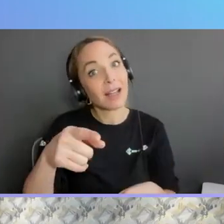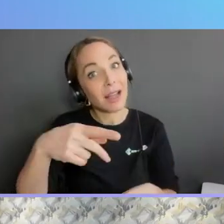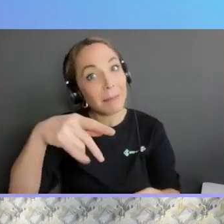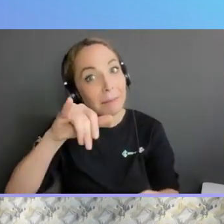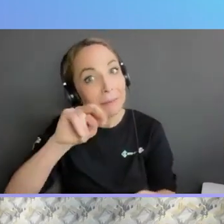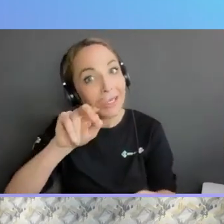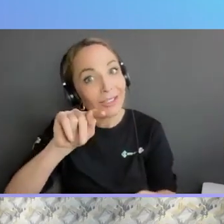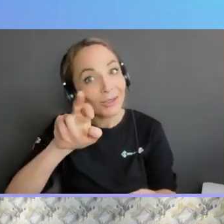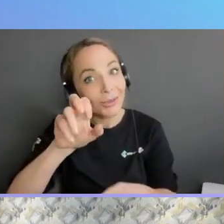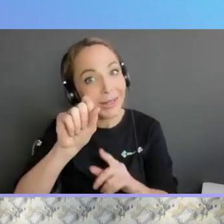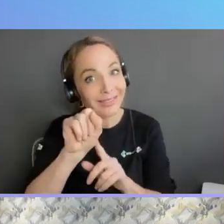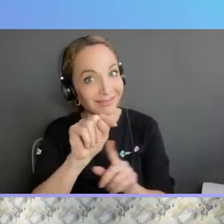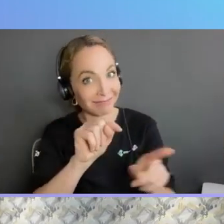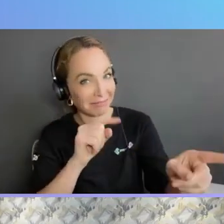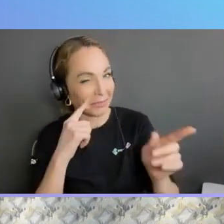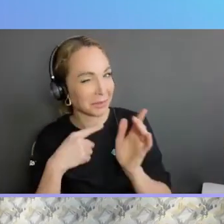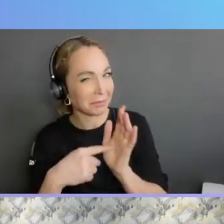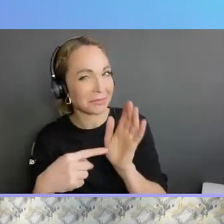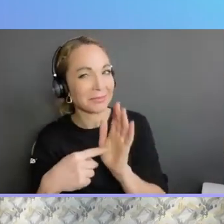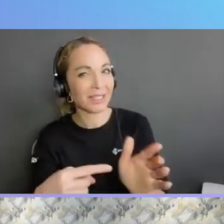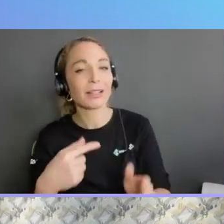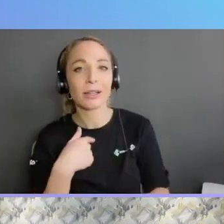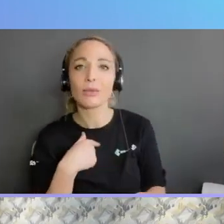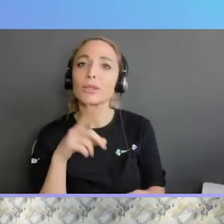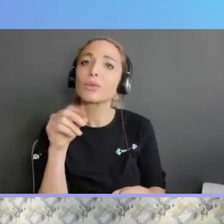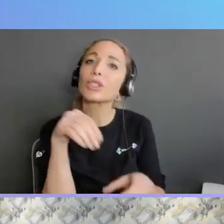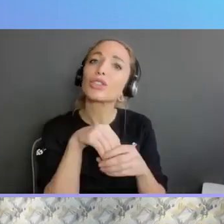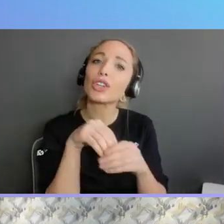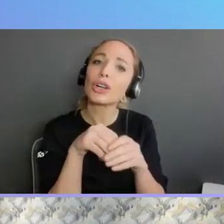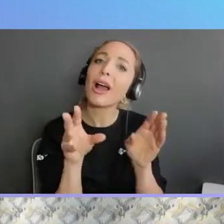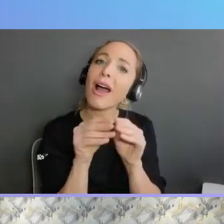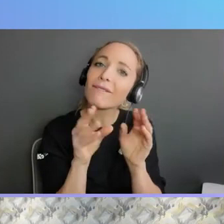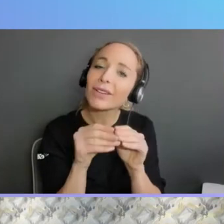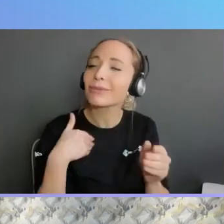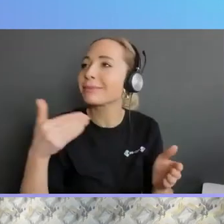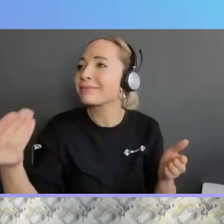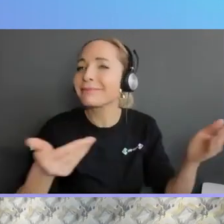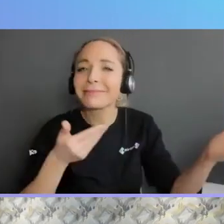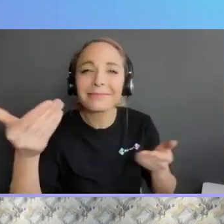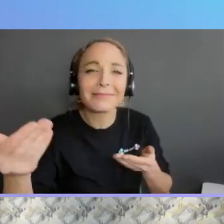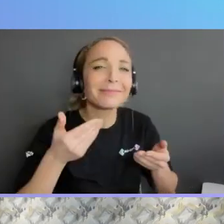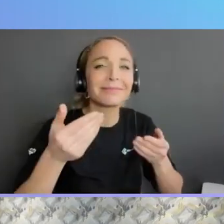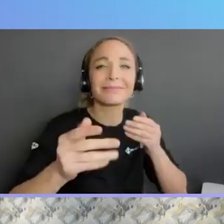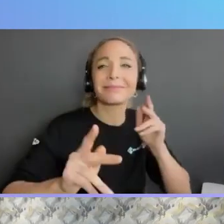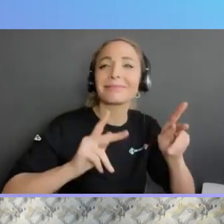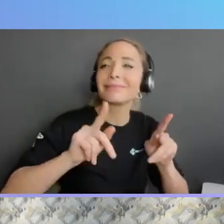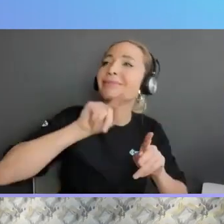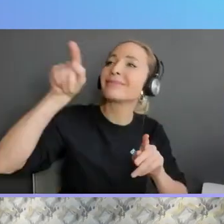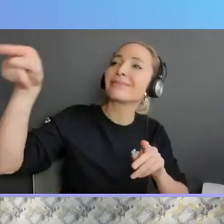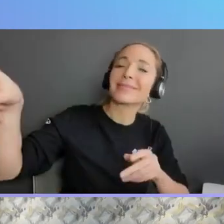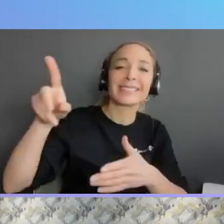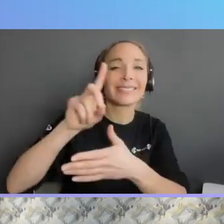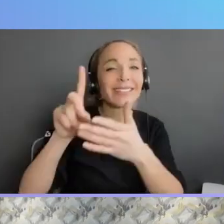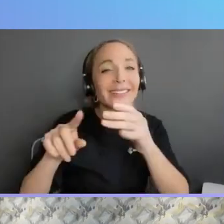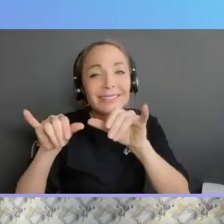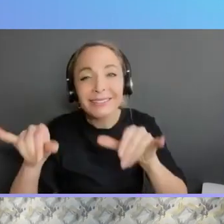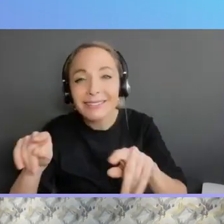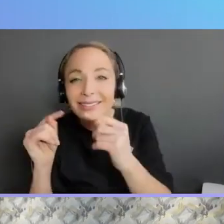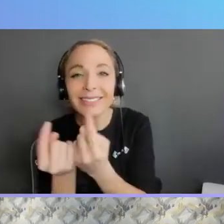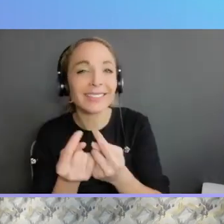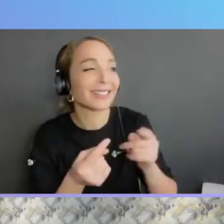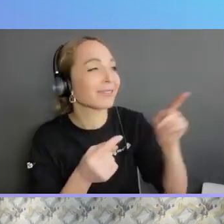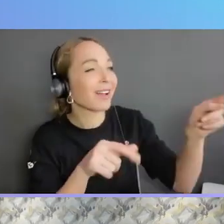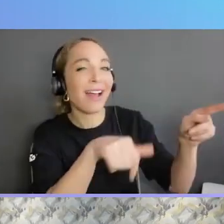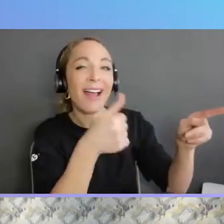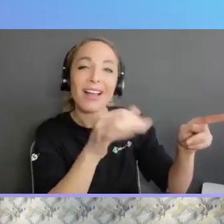conference every year that we invite people from other design systems team, from other features team to talk about accessibility and